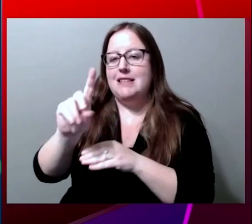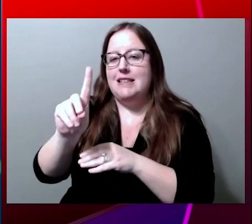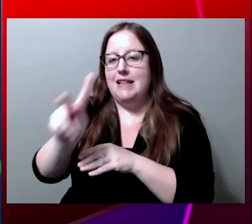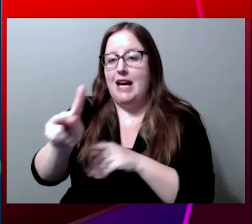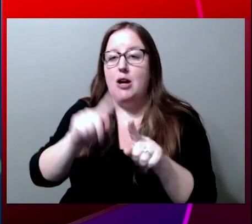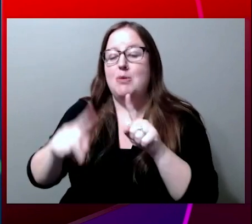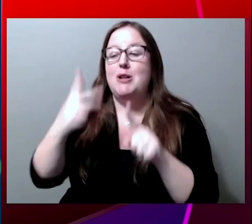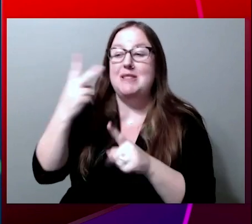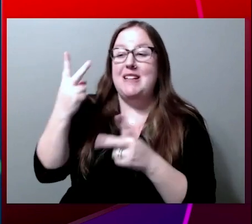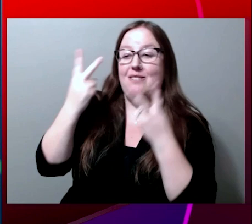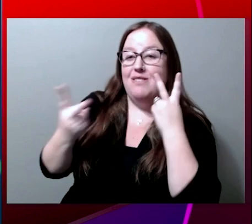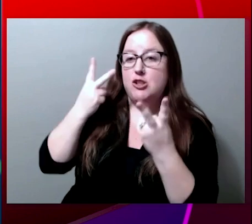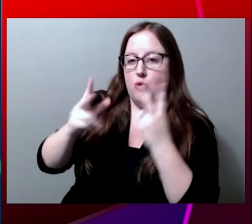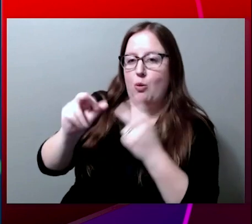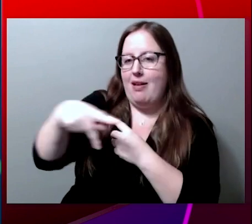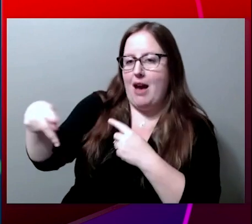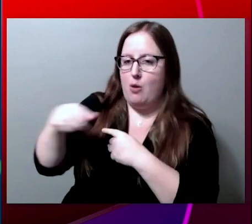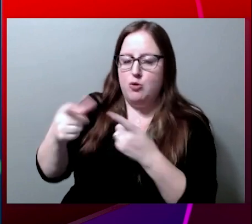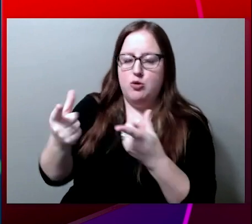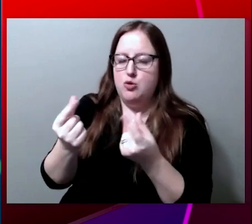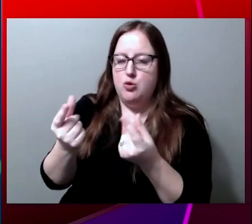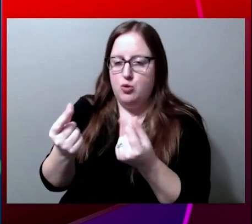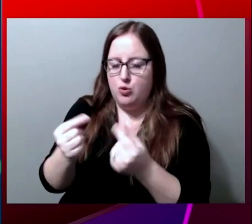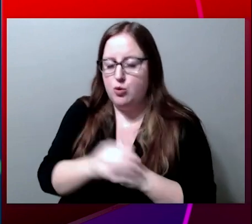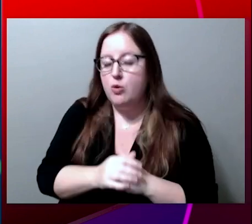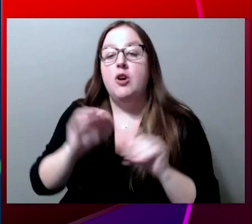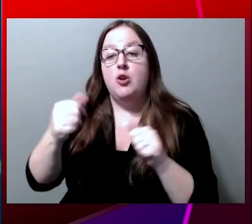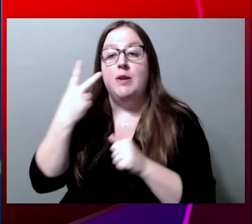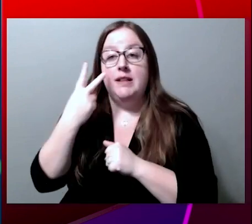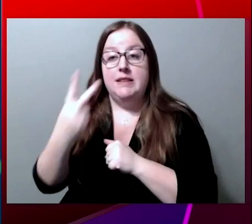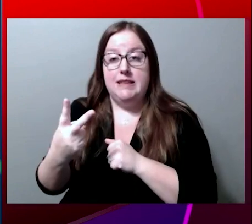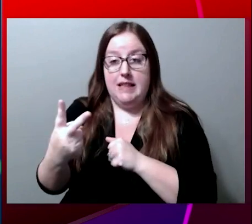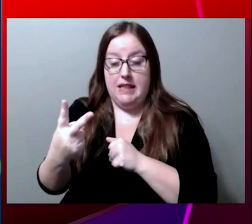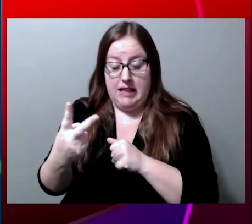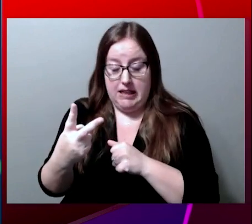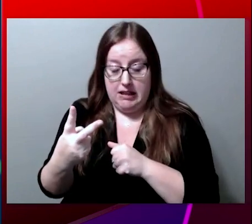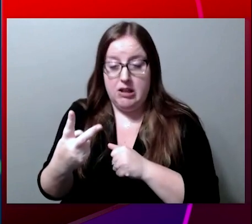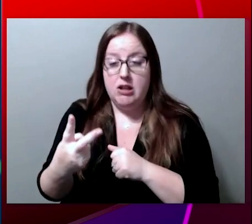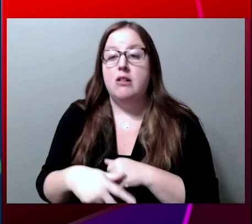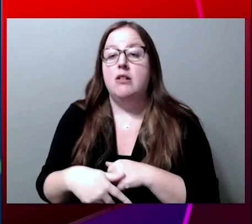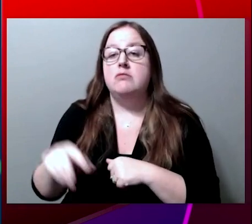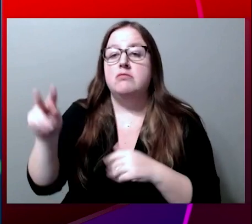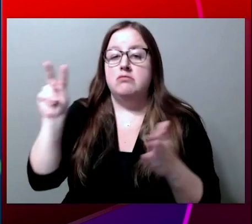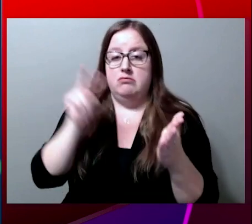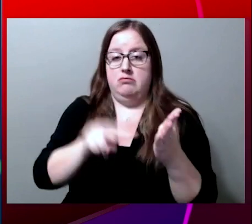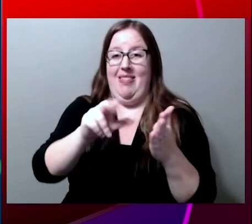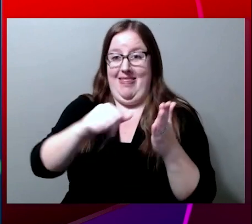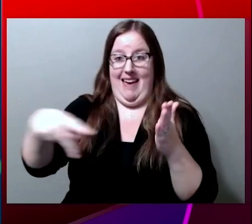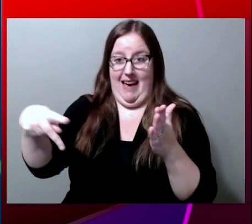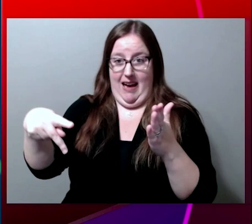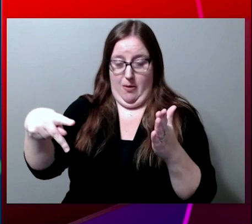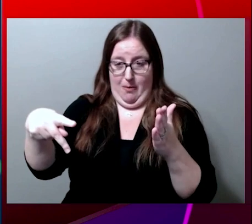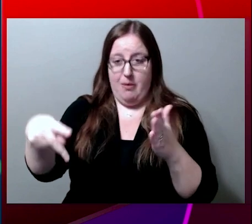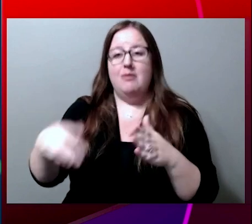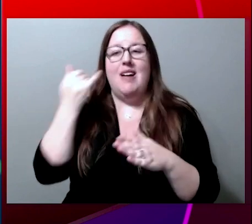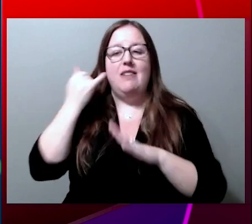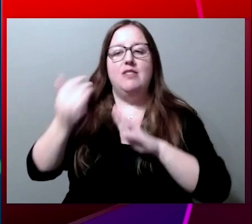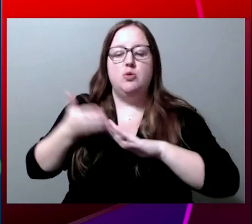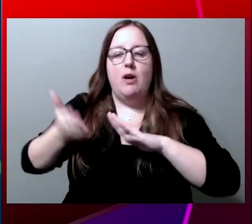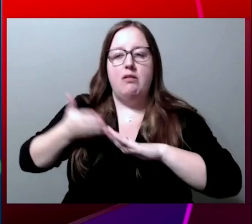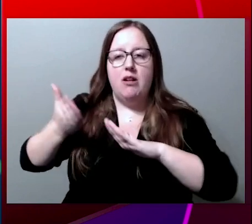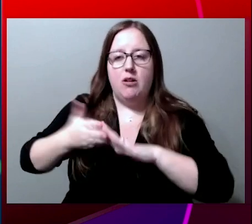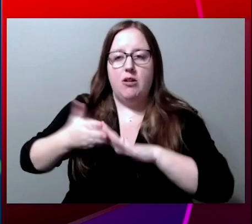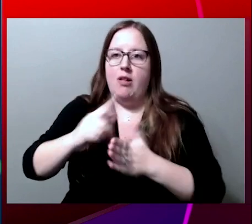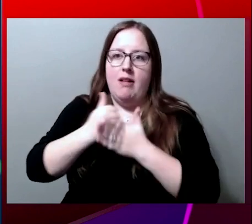what your application is going to do. And you can see visual views of what the application did do when it's running. And this really helps